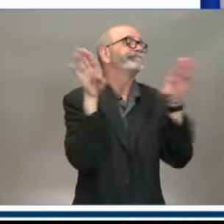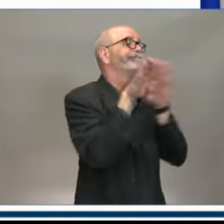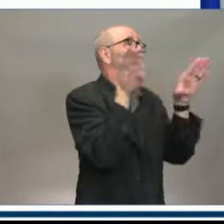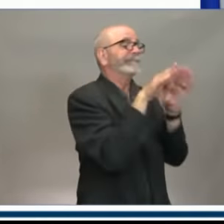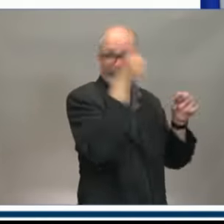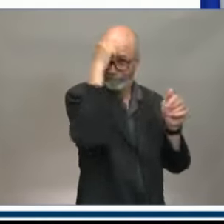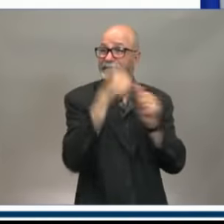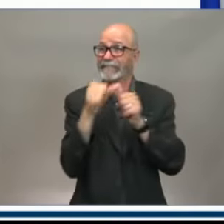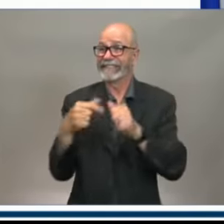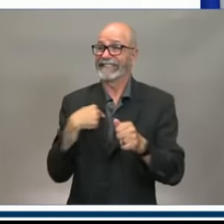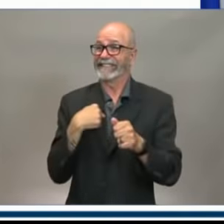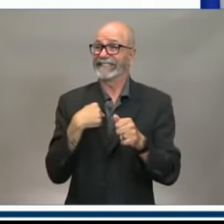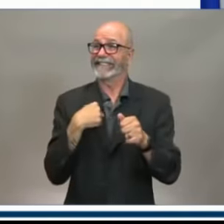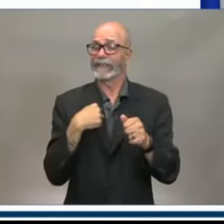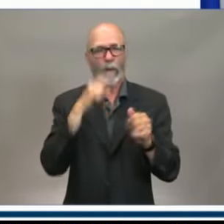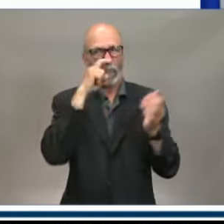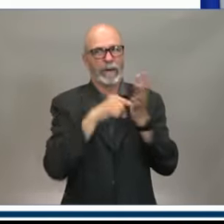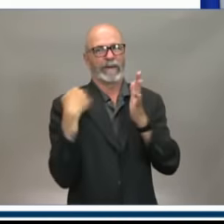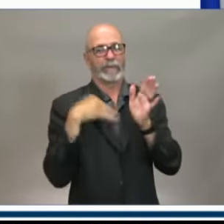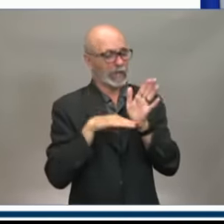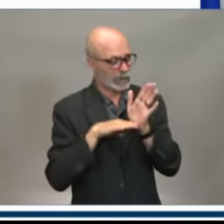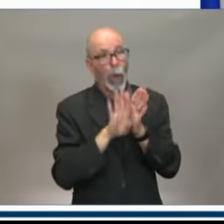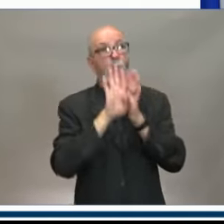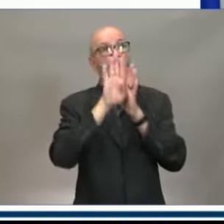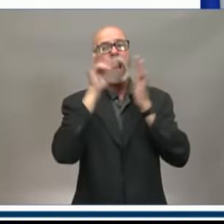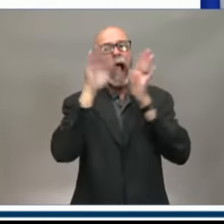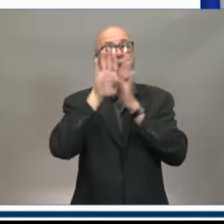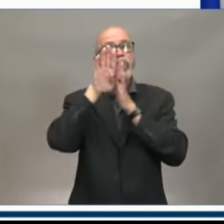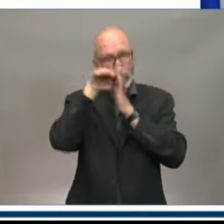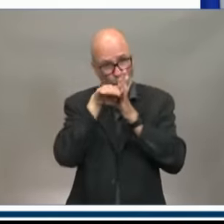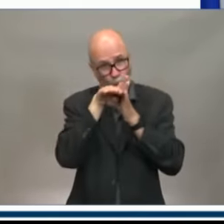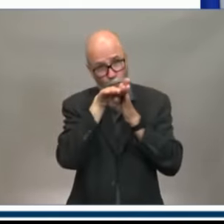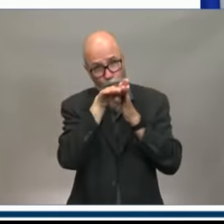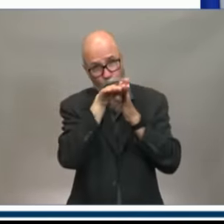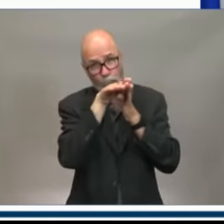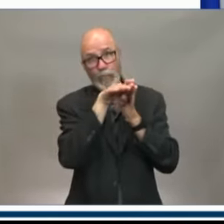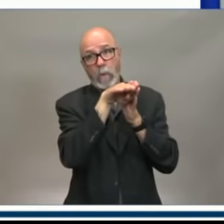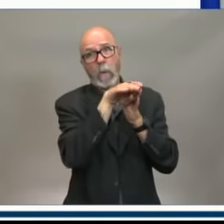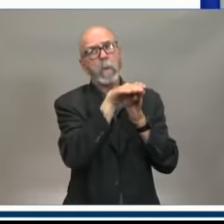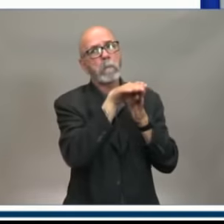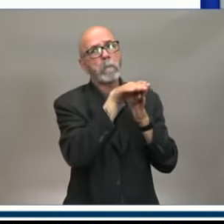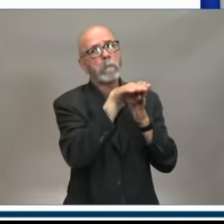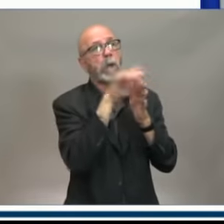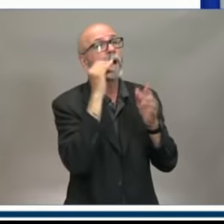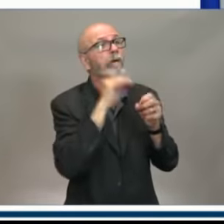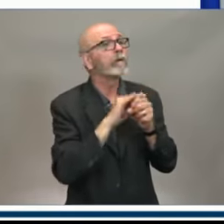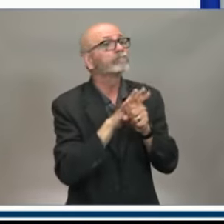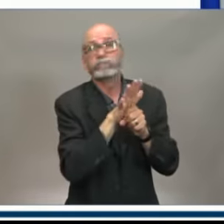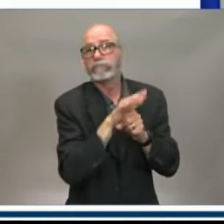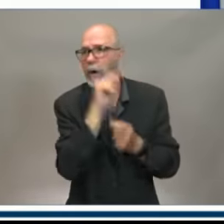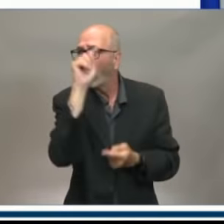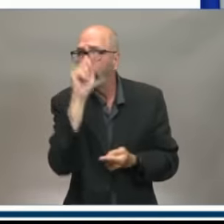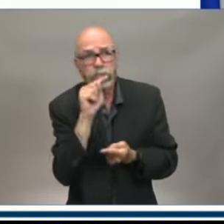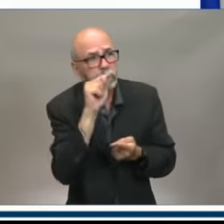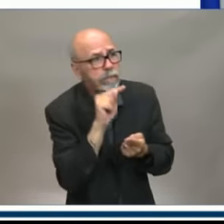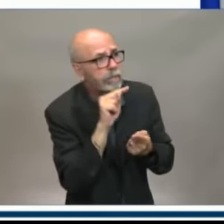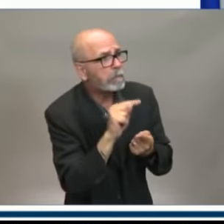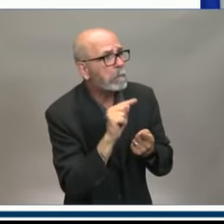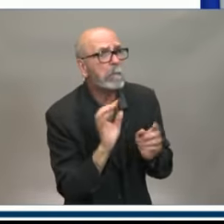continue to see COVID eliminated from community spread, we'll provide protocols to all of the